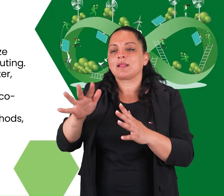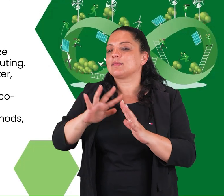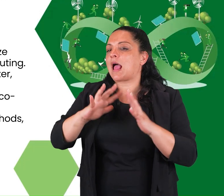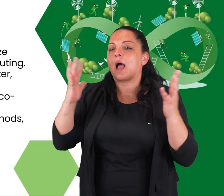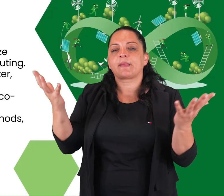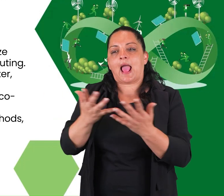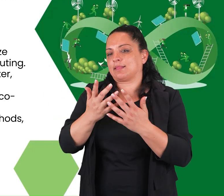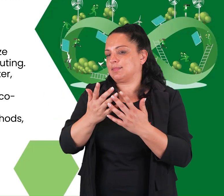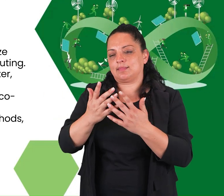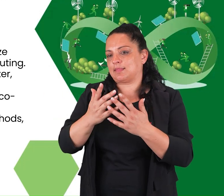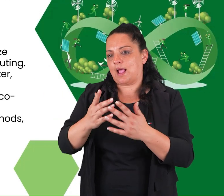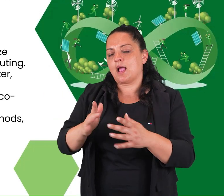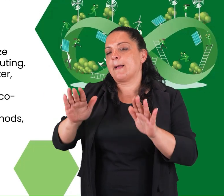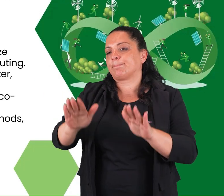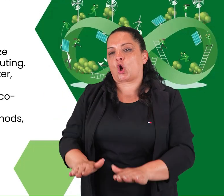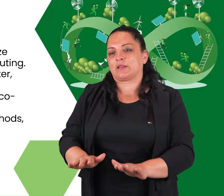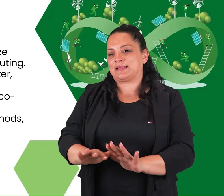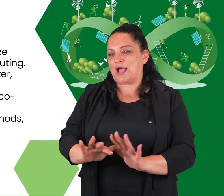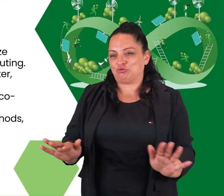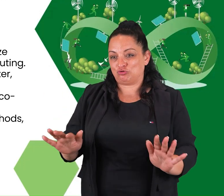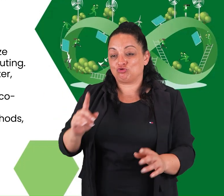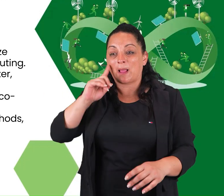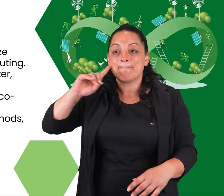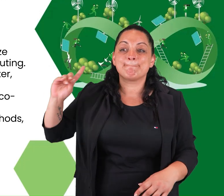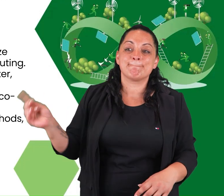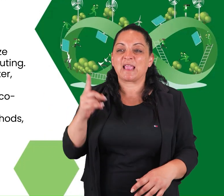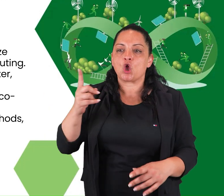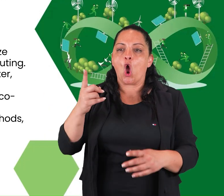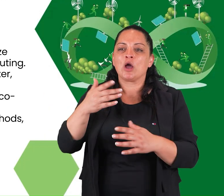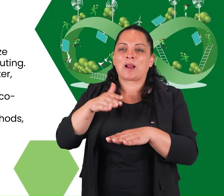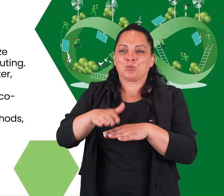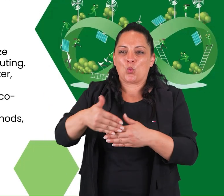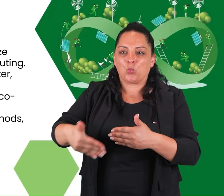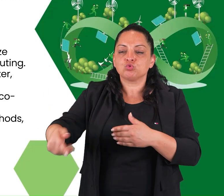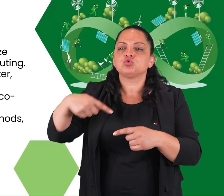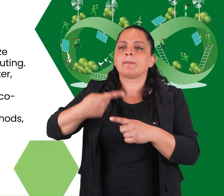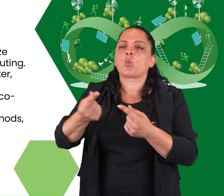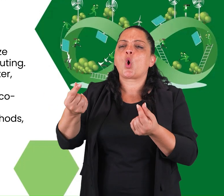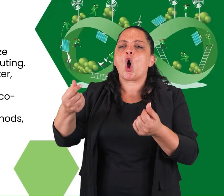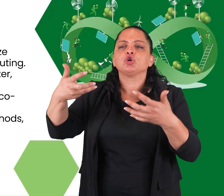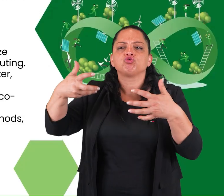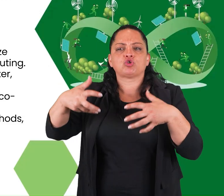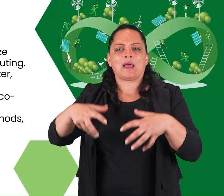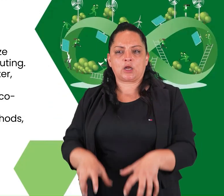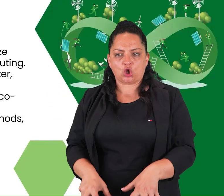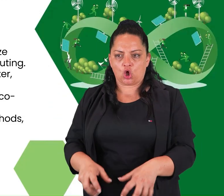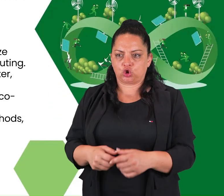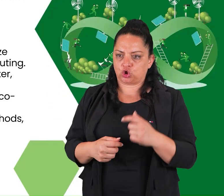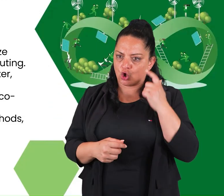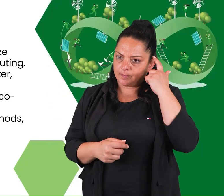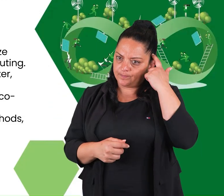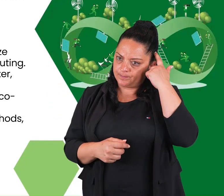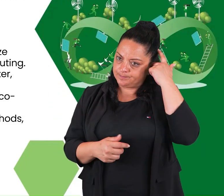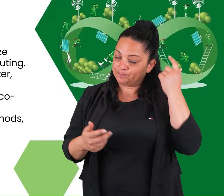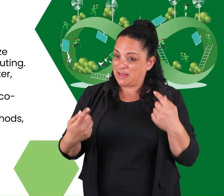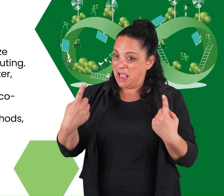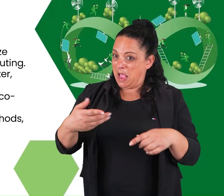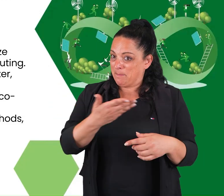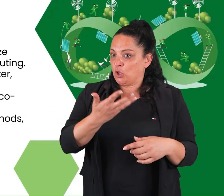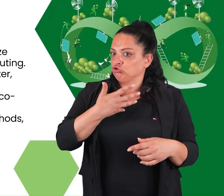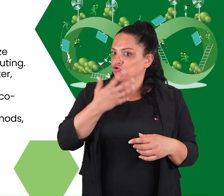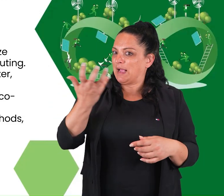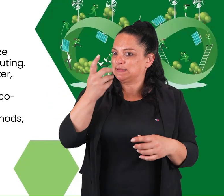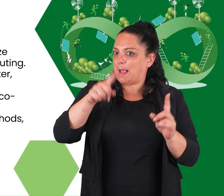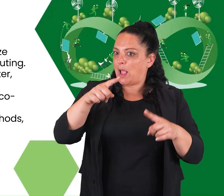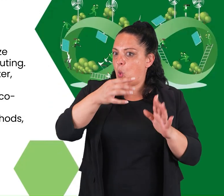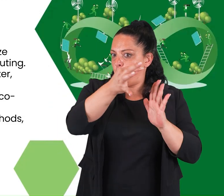help protect the environment, improve efficiency, and also many times reduce cost as well. Here we have